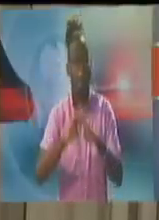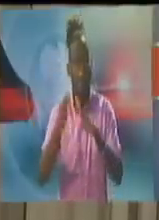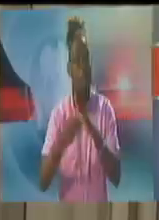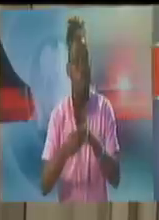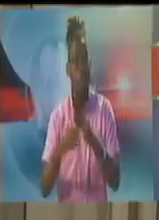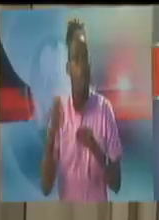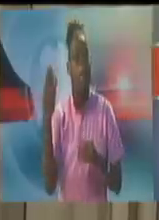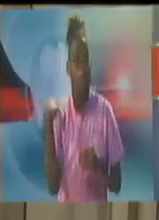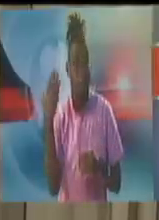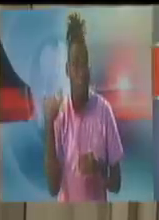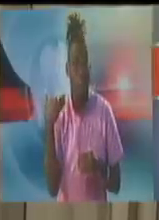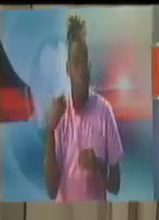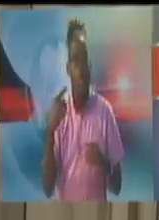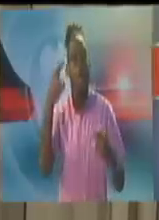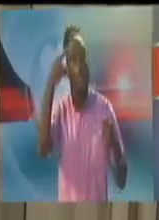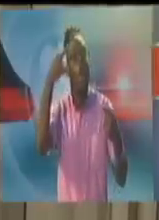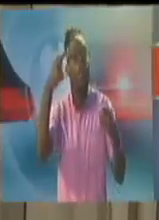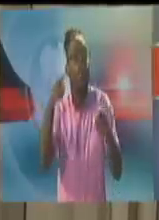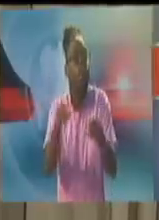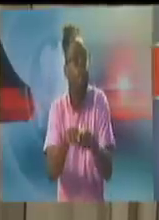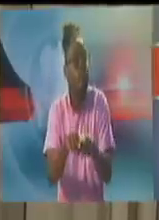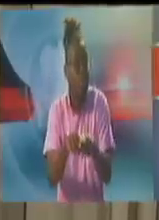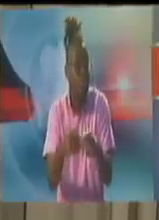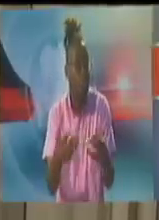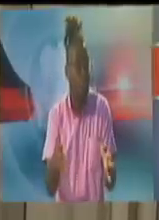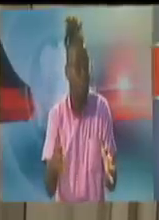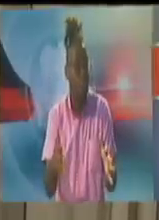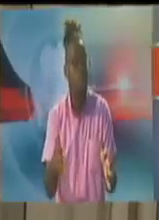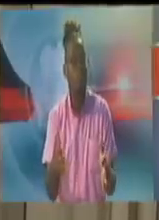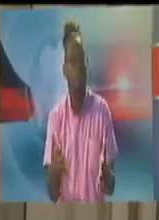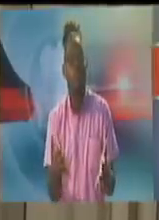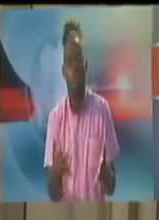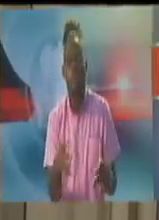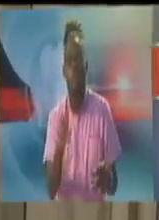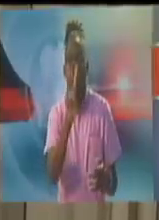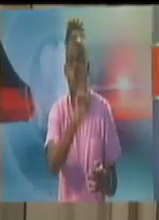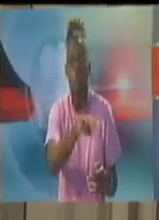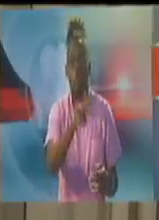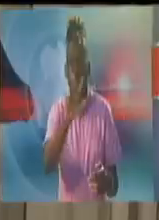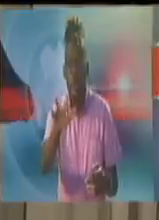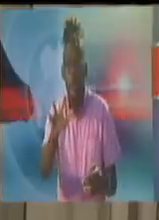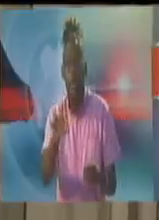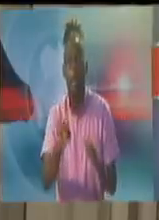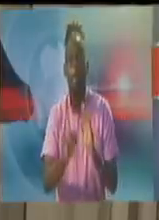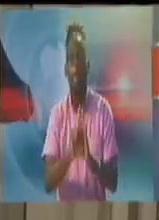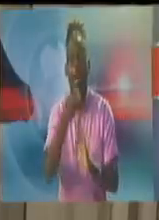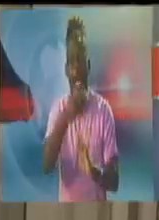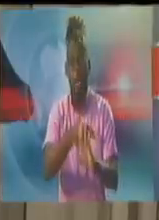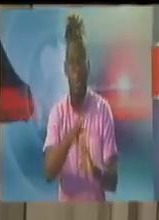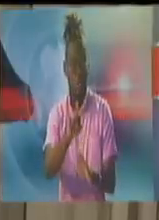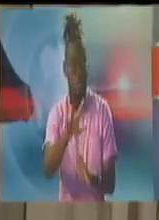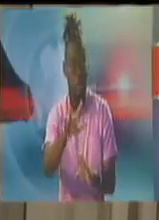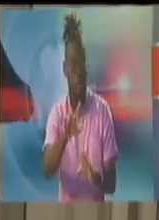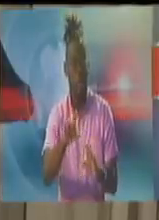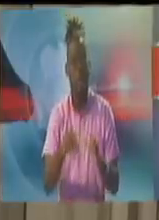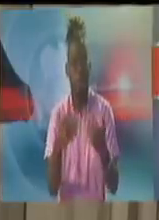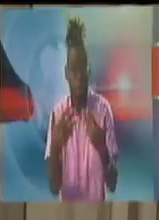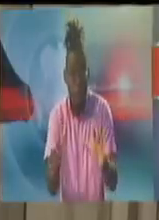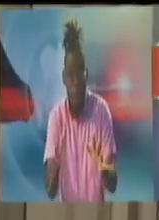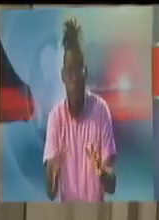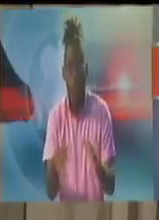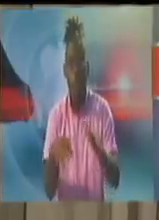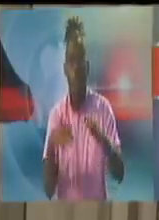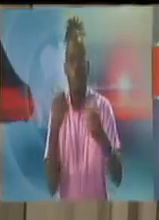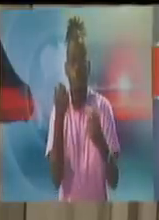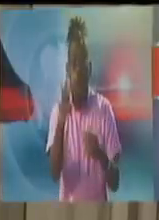of the agreement with the government of Barbados on the 23rd of March was once they had completed their quarantining process and there was a process of